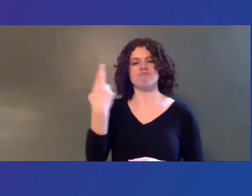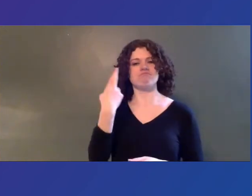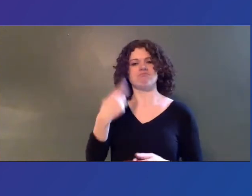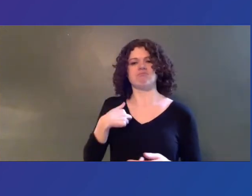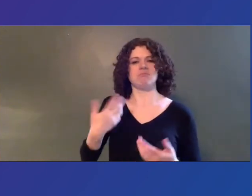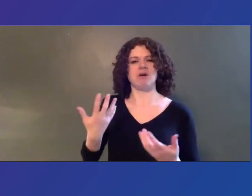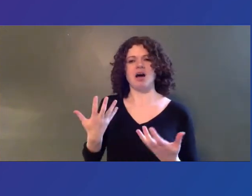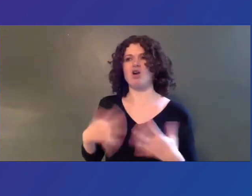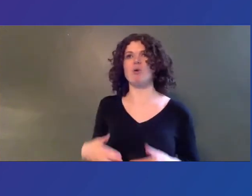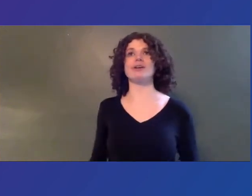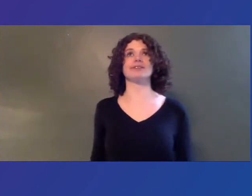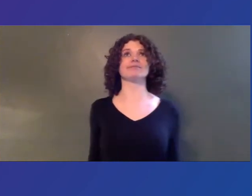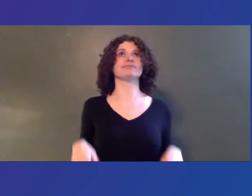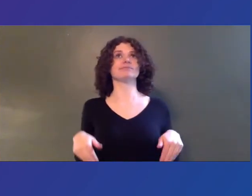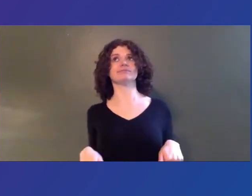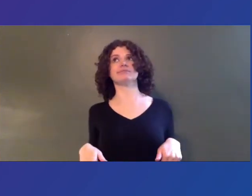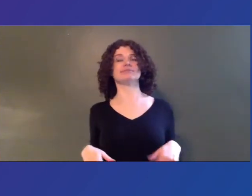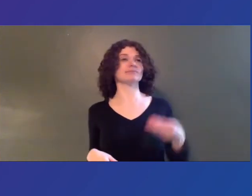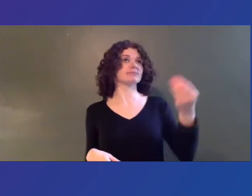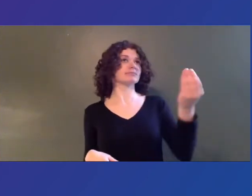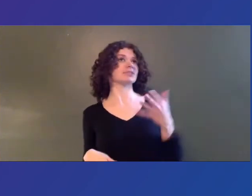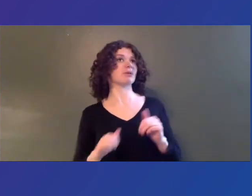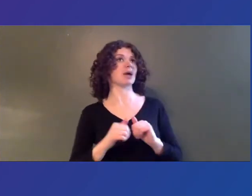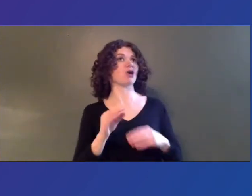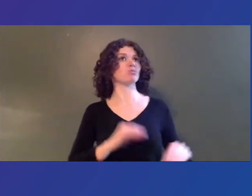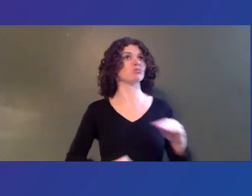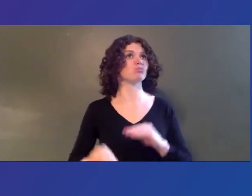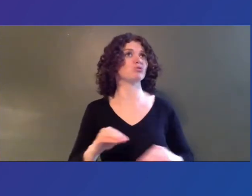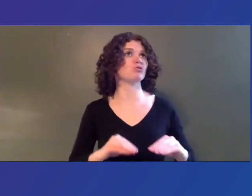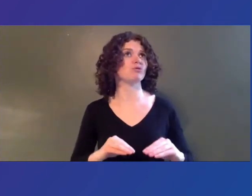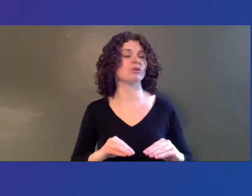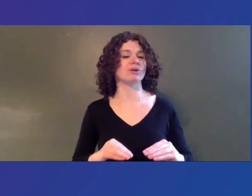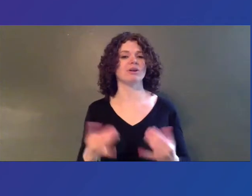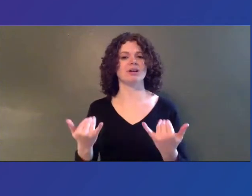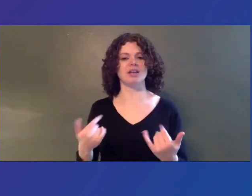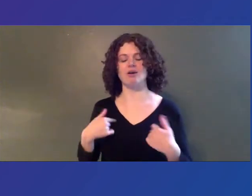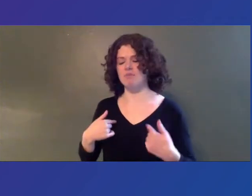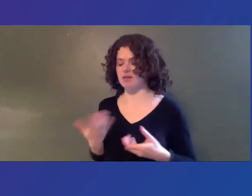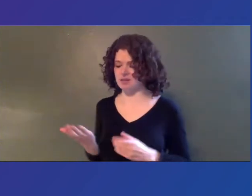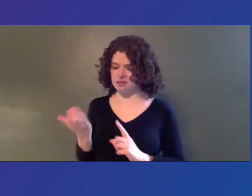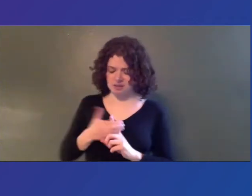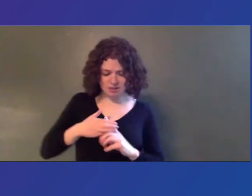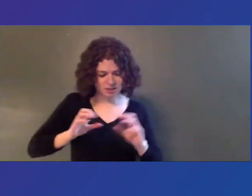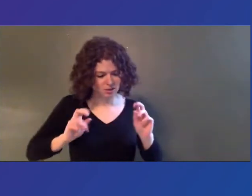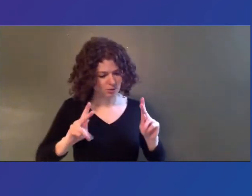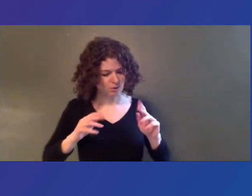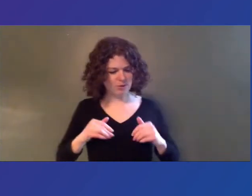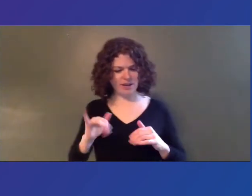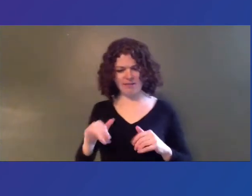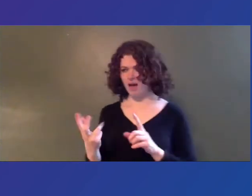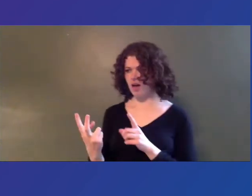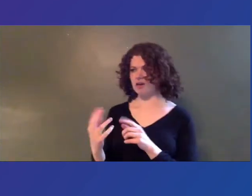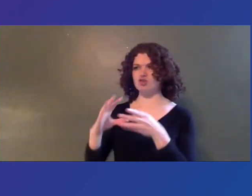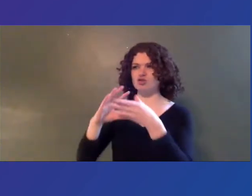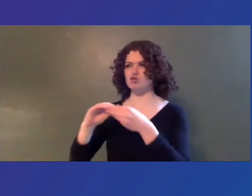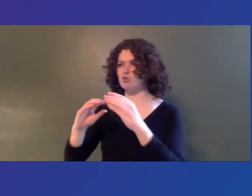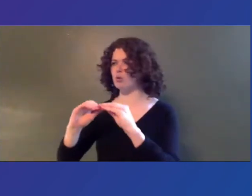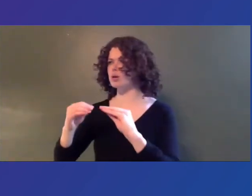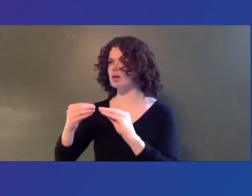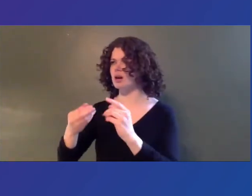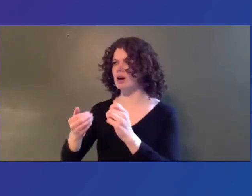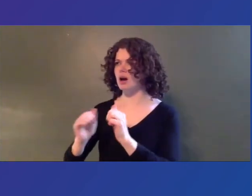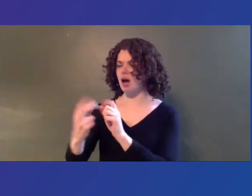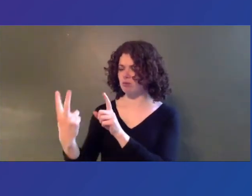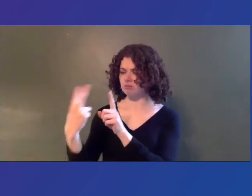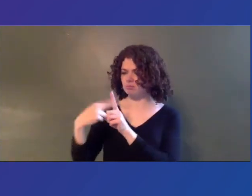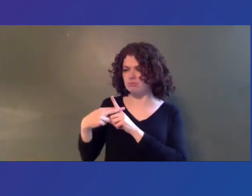tell me what to do. I'm here, I'm a vessel. More so be like, okay, how do I put my story into it? And that's how I love to dance. And again, I'm one of